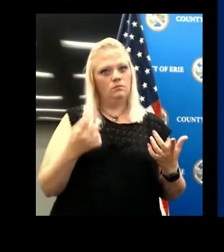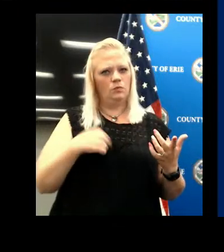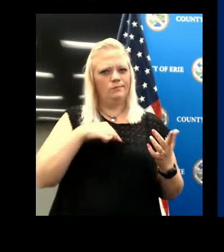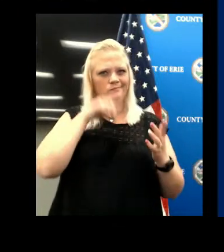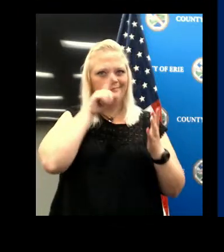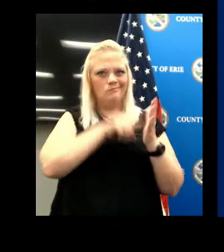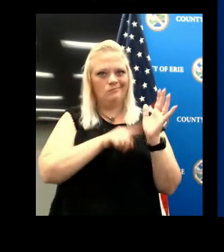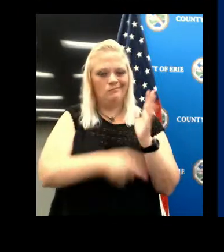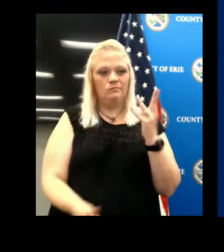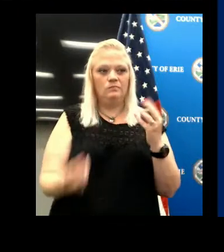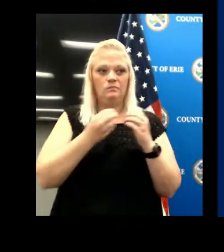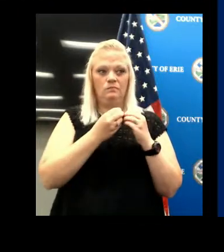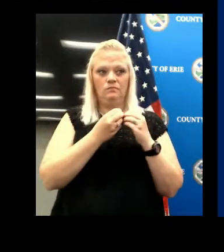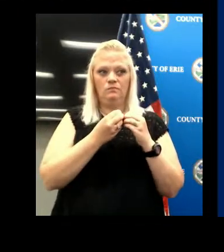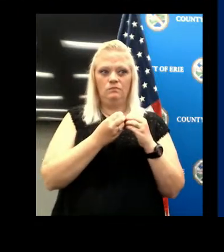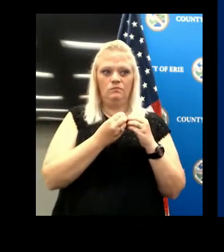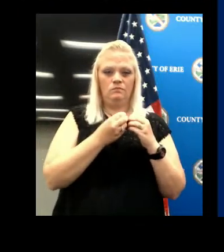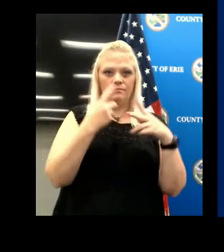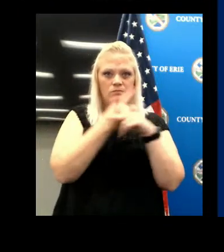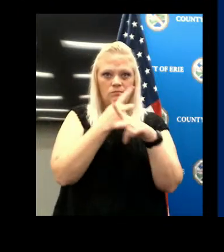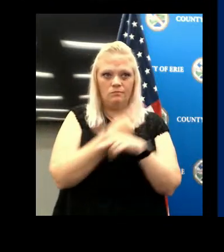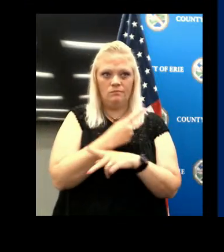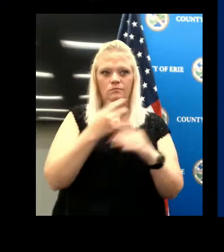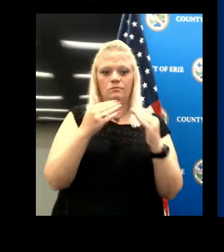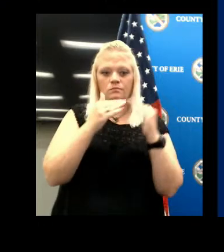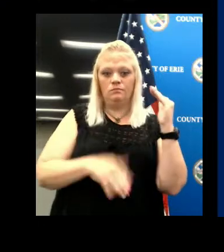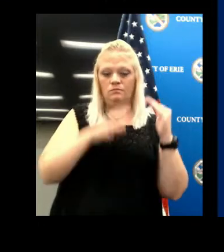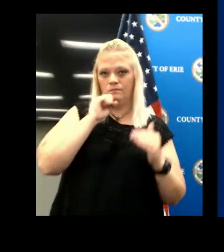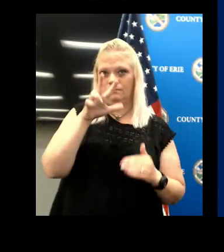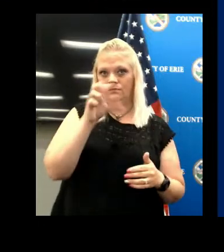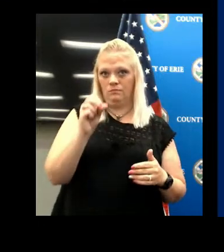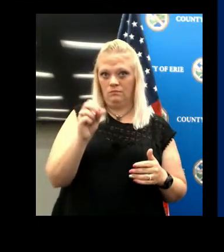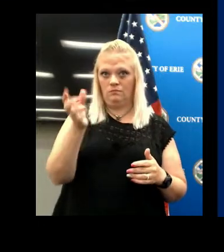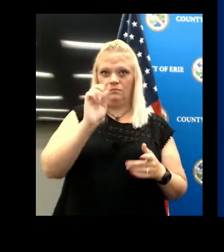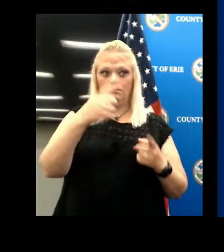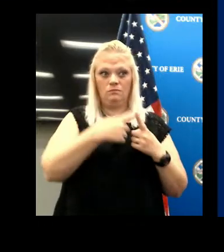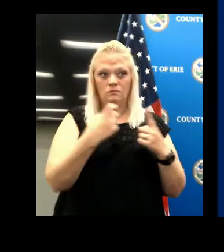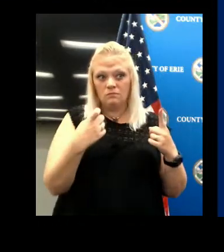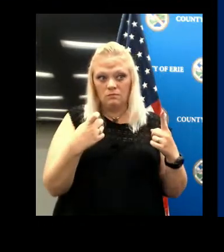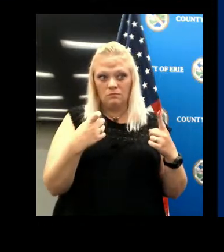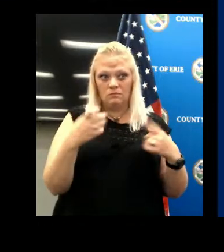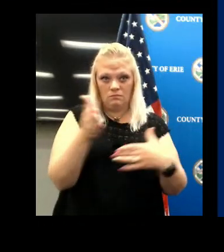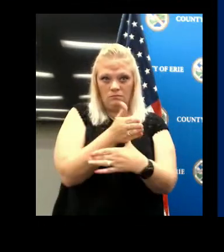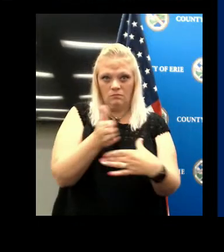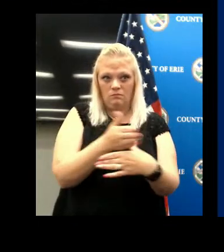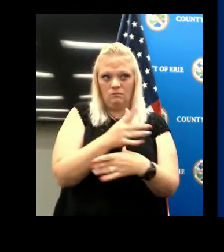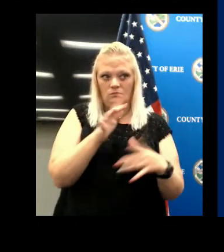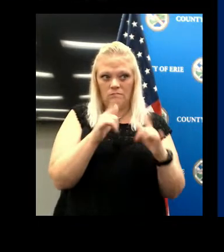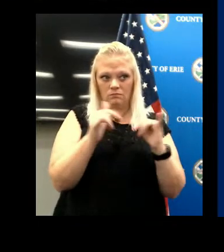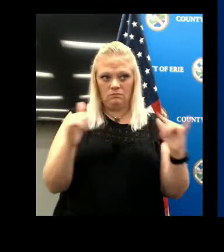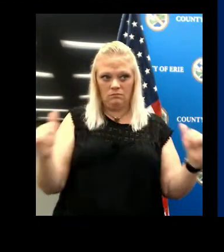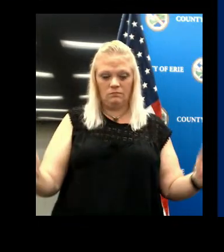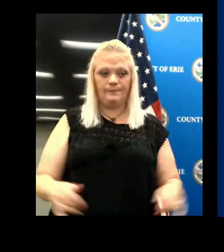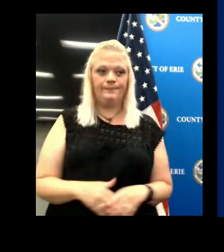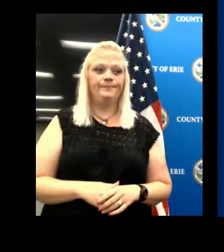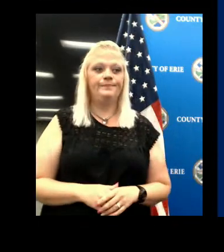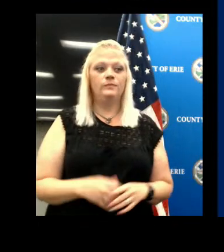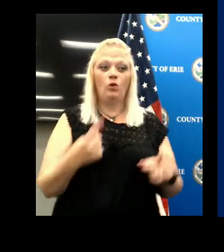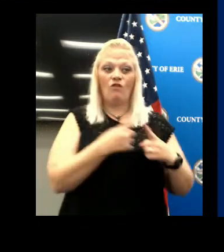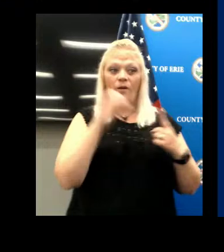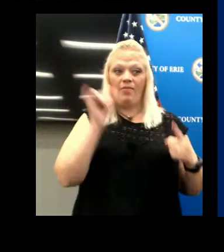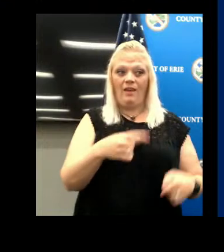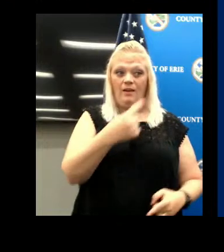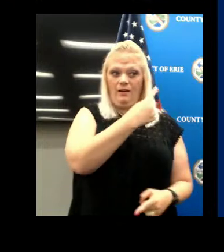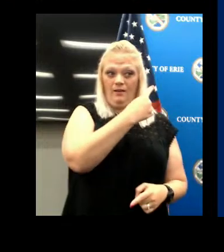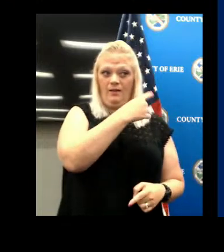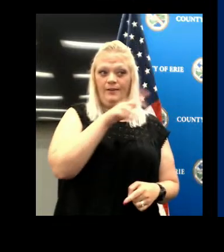dive to take a look at those individuals under the age of 30 and where they're from, age range and so forth. So of the